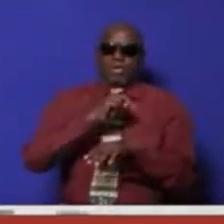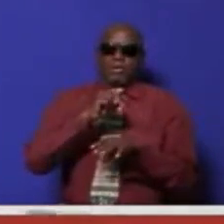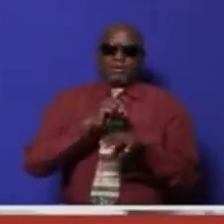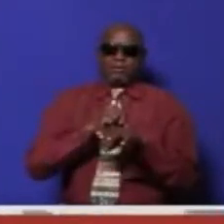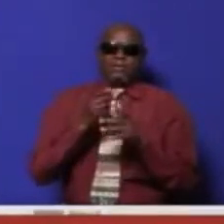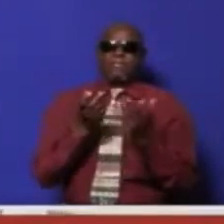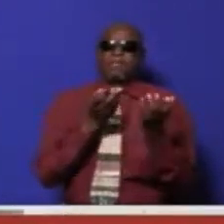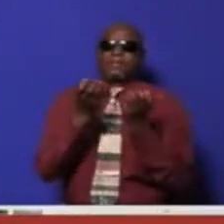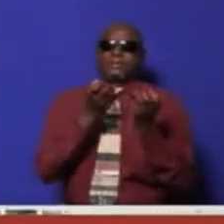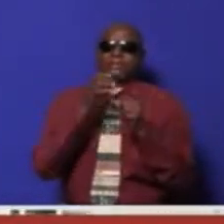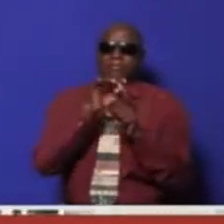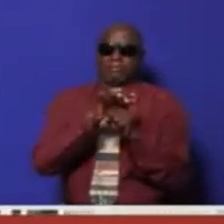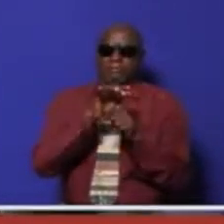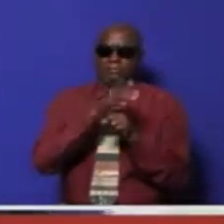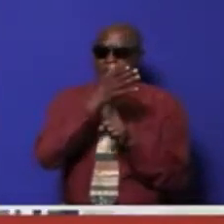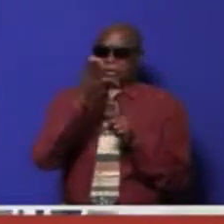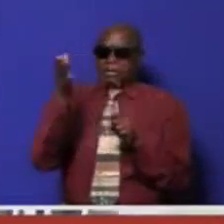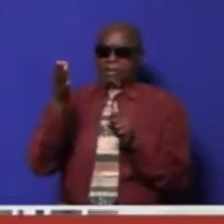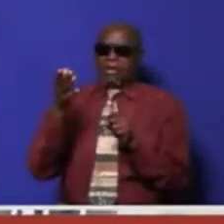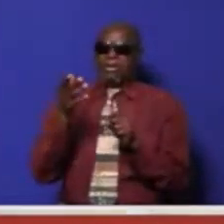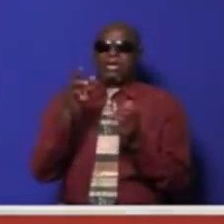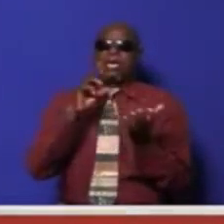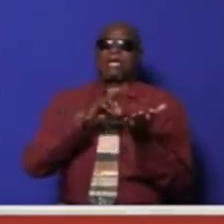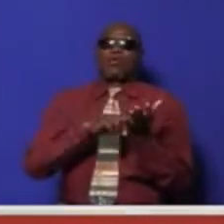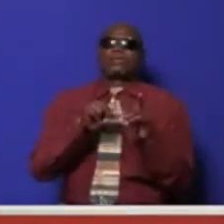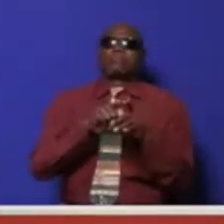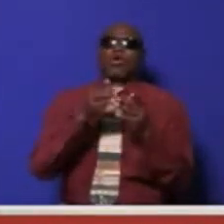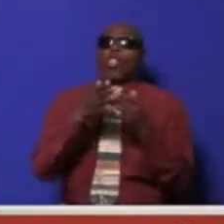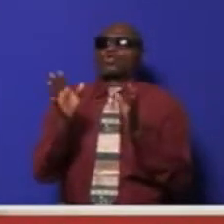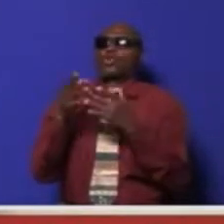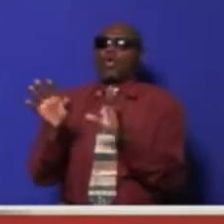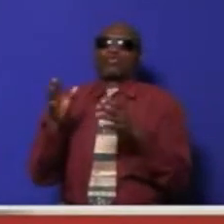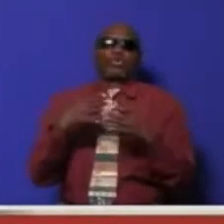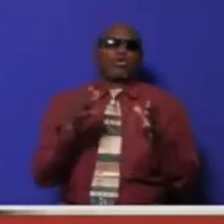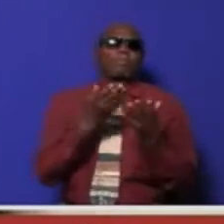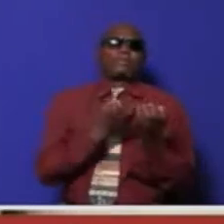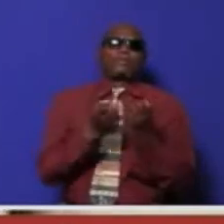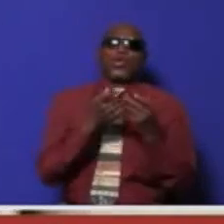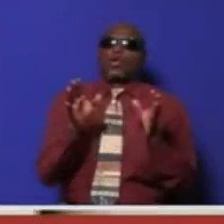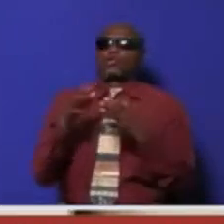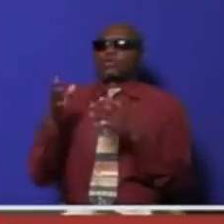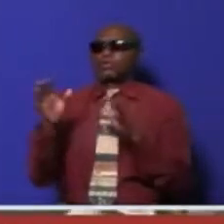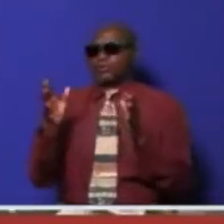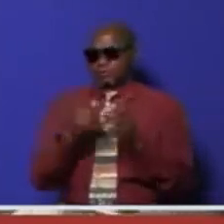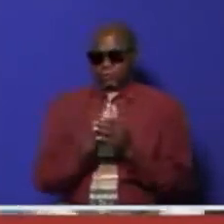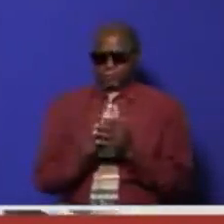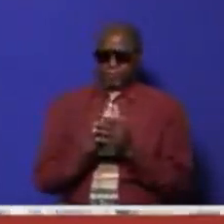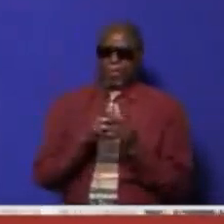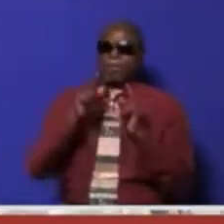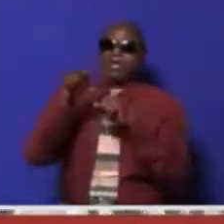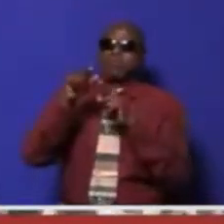zilisalia kurekodi hasara kubwa, huku baadhi yao wakiwalaumu polisi kwa kutowapa Wakenya fursa ya kuendesha maandamano ya amani